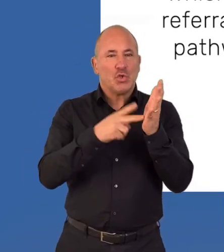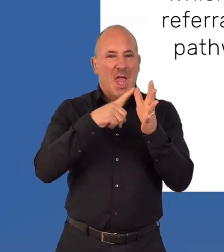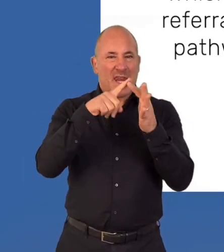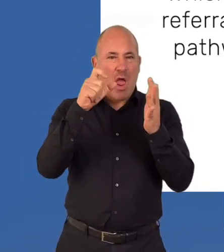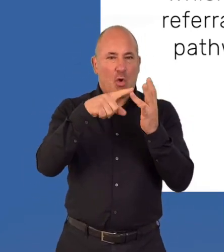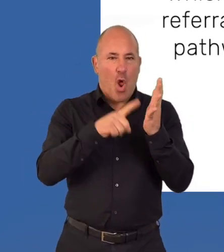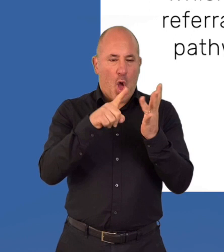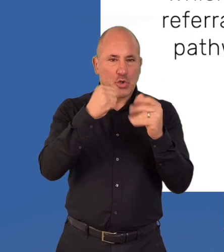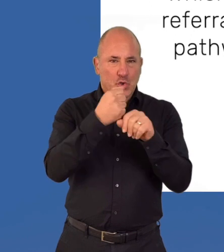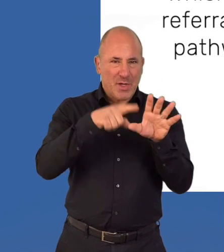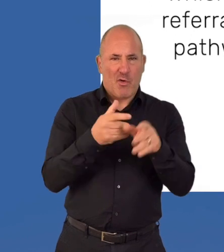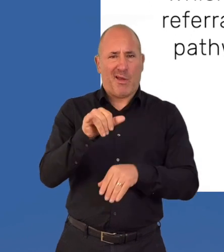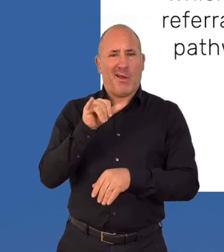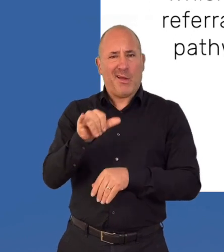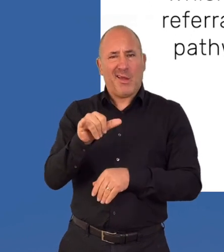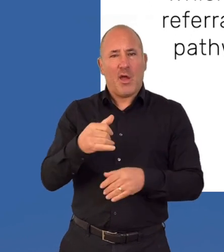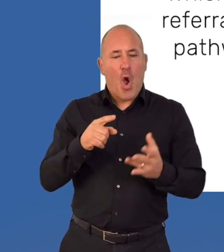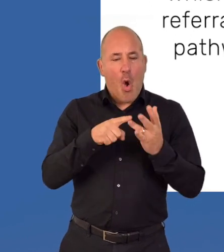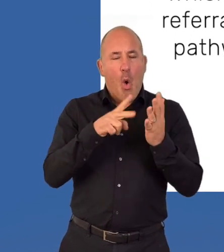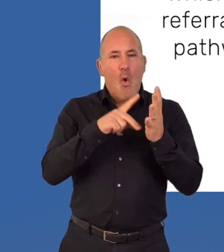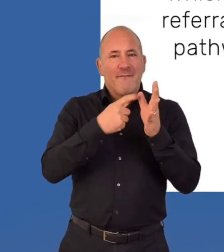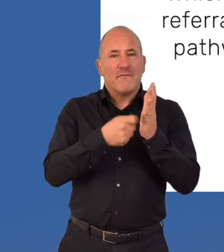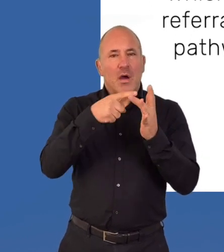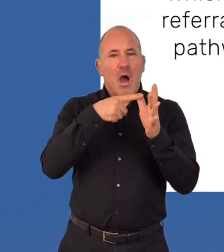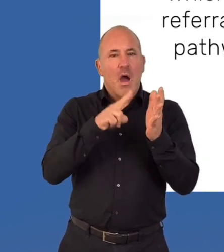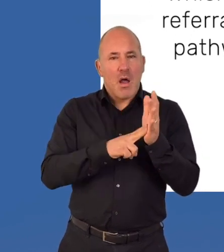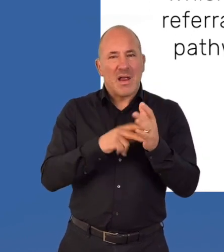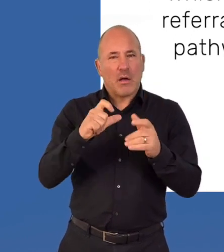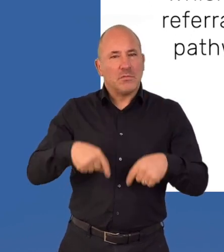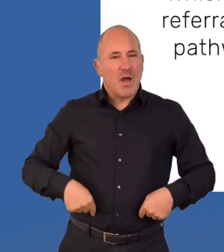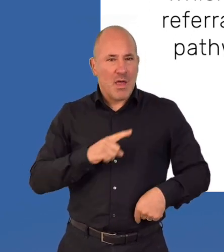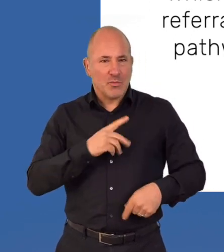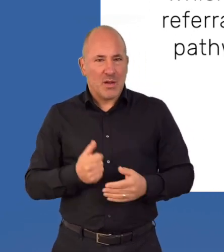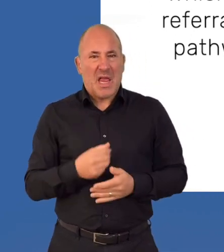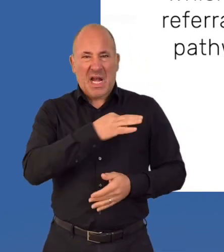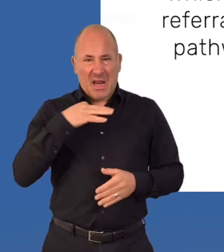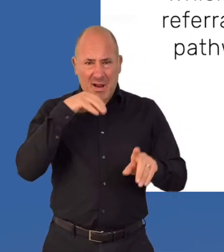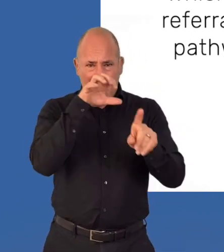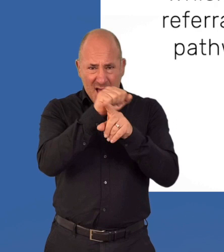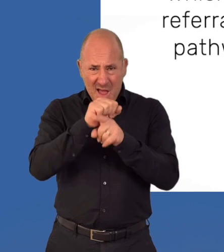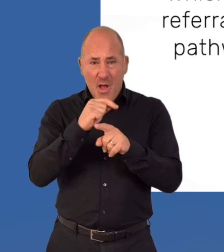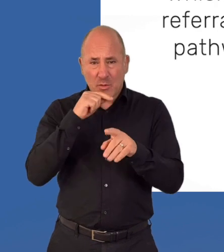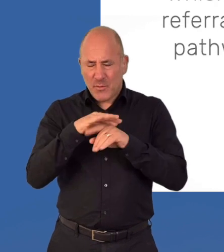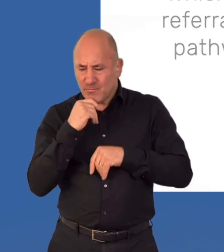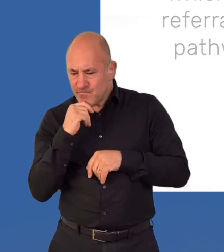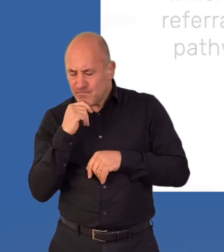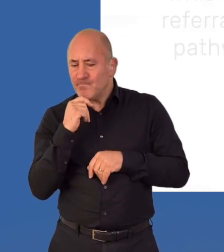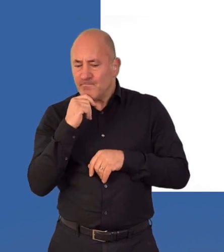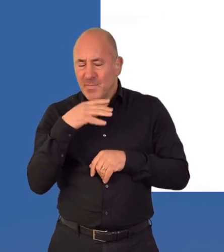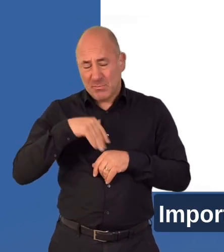gynecology for suspected ovarian cancer. Clinical findings will also influence whether a fit is required.